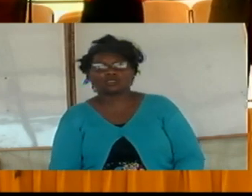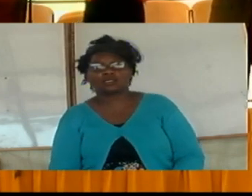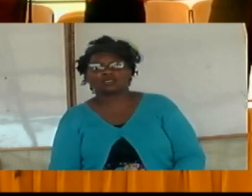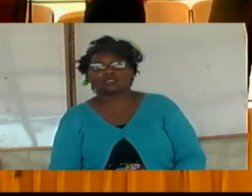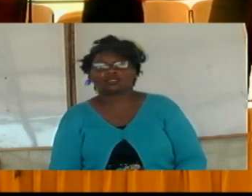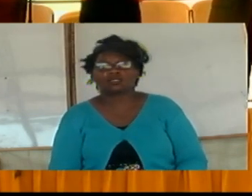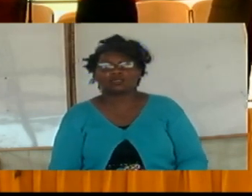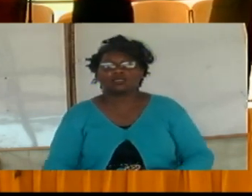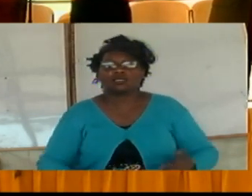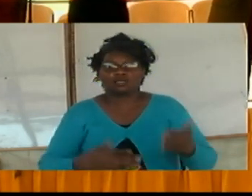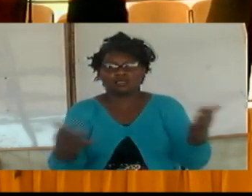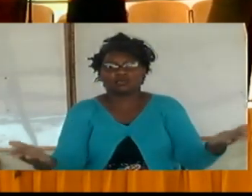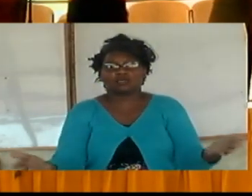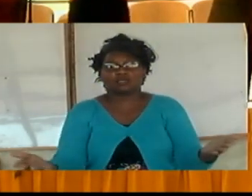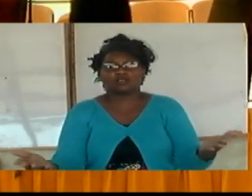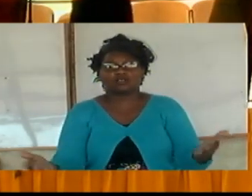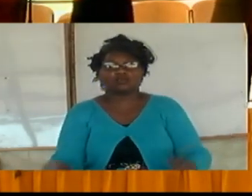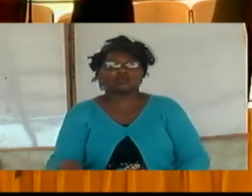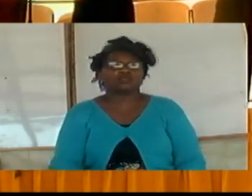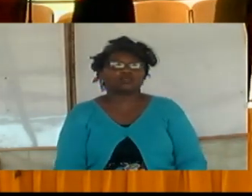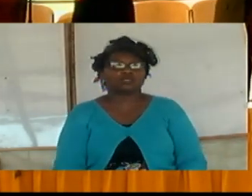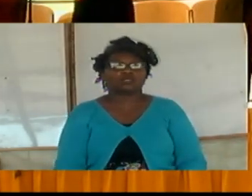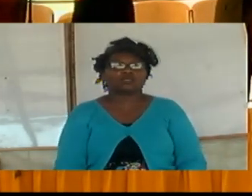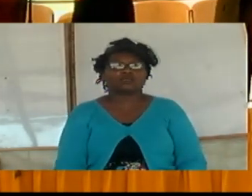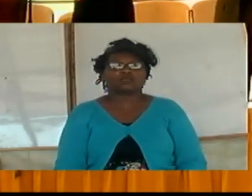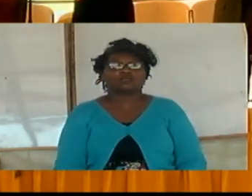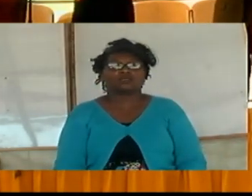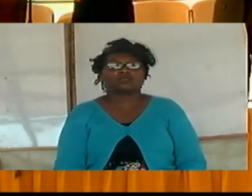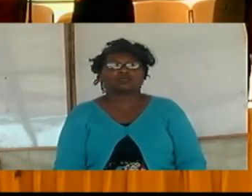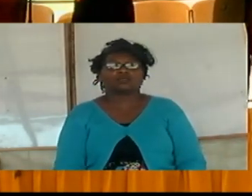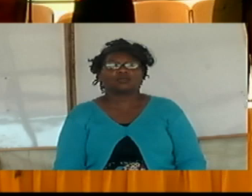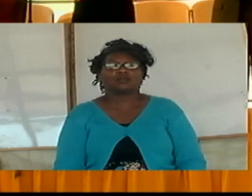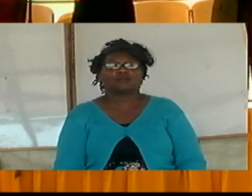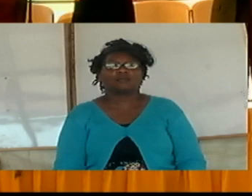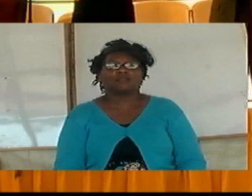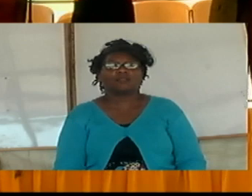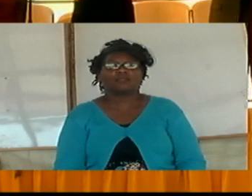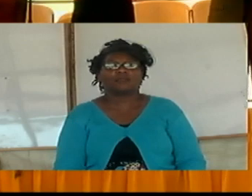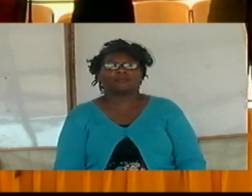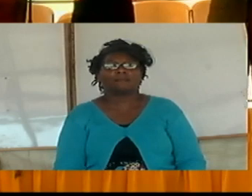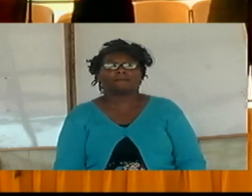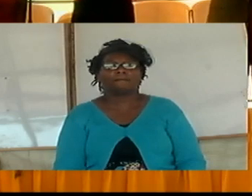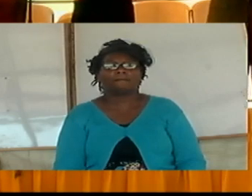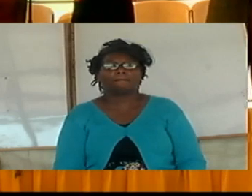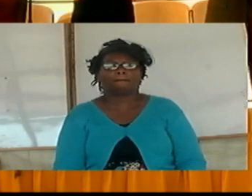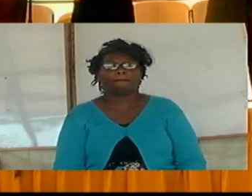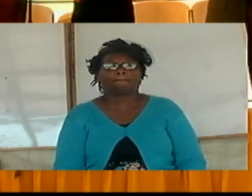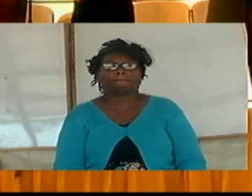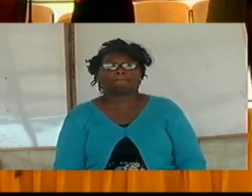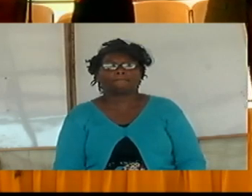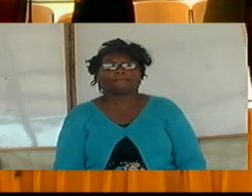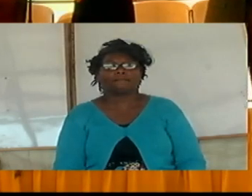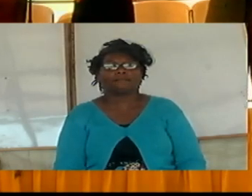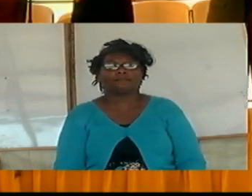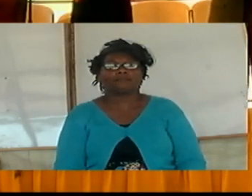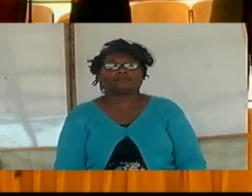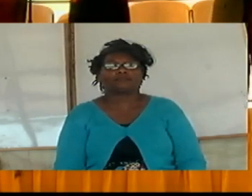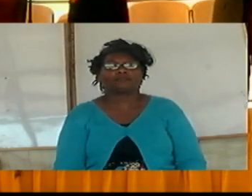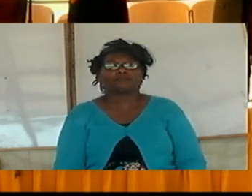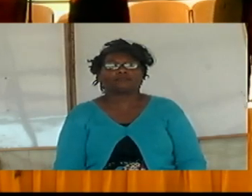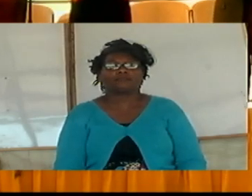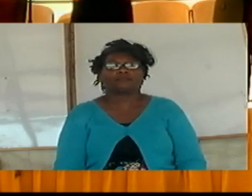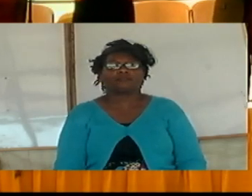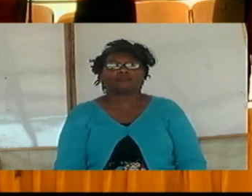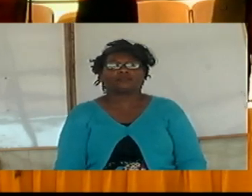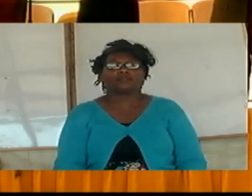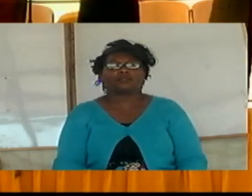to come and to give a word. I thank God that in this season, even though we are not in the house of God physically, God still is able to give us a